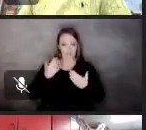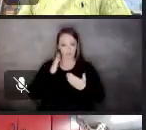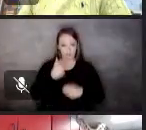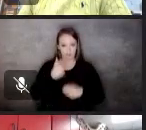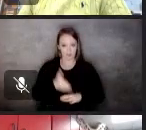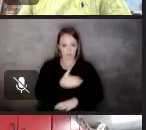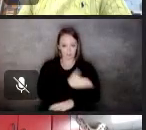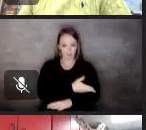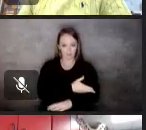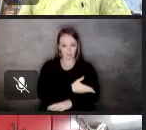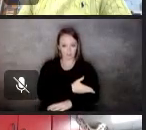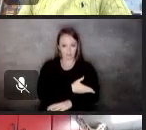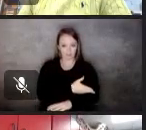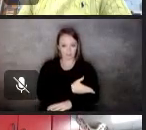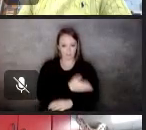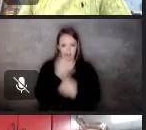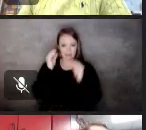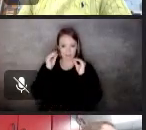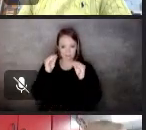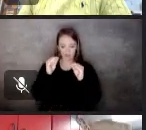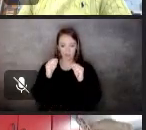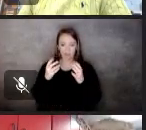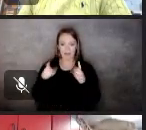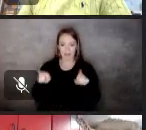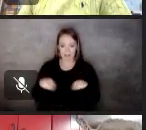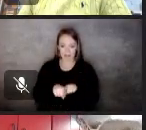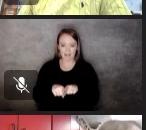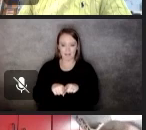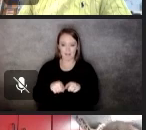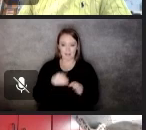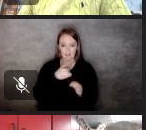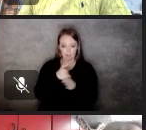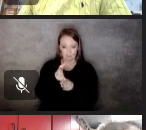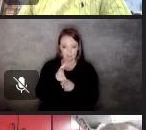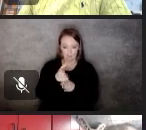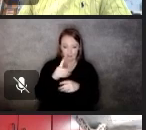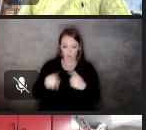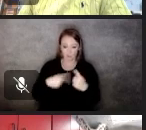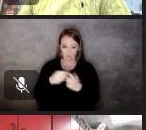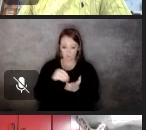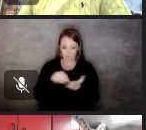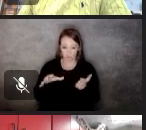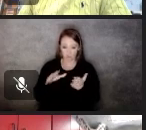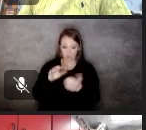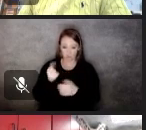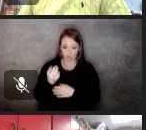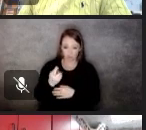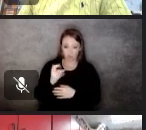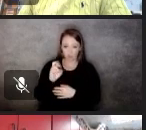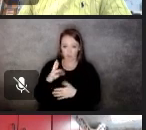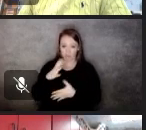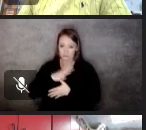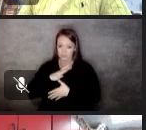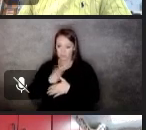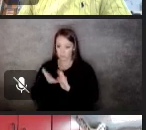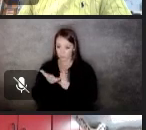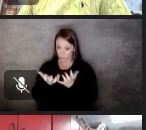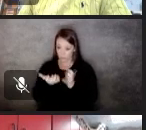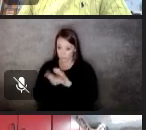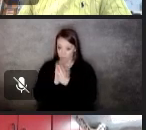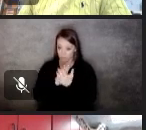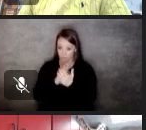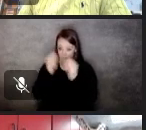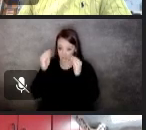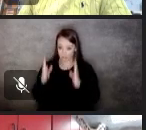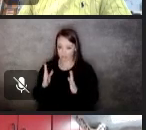as a profession. I think that sometimes, when our kids are seniors or juniors and they want to be teachers, I hate to say it, but sometimes that's